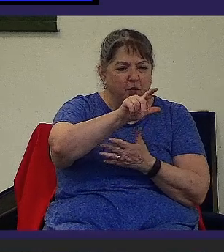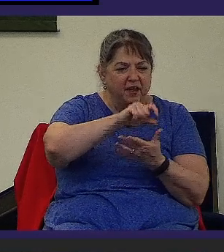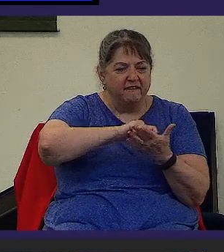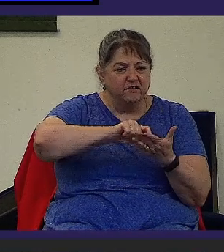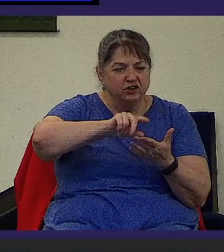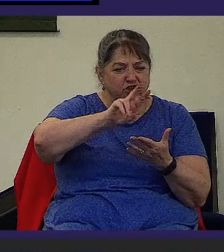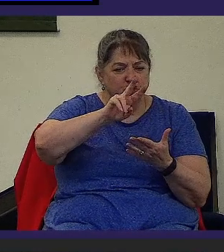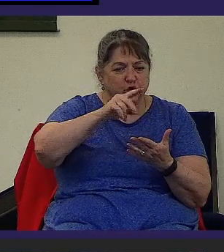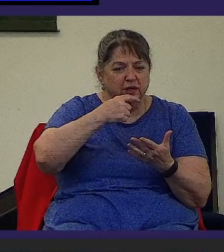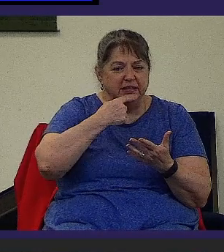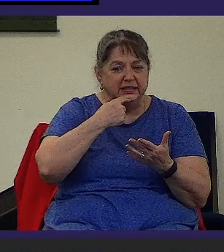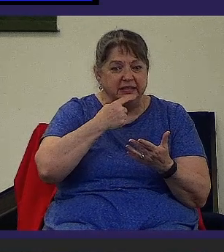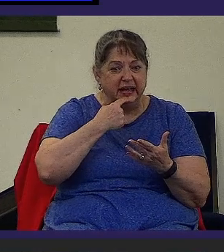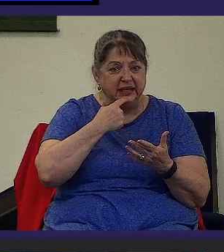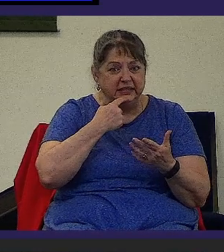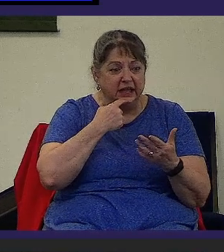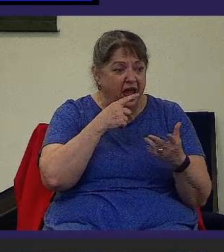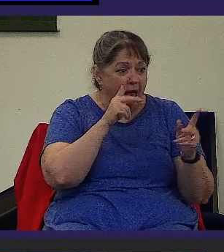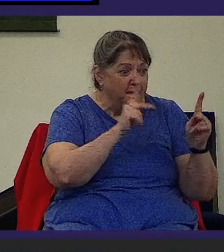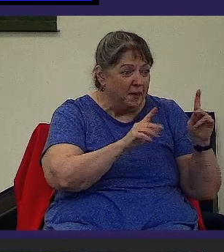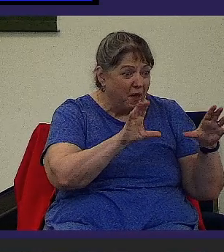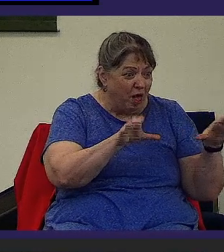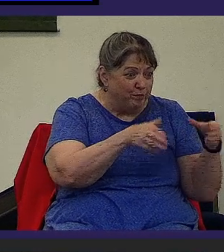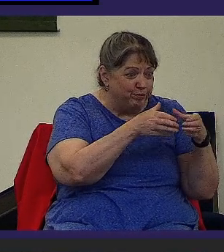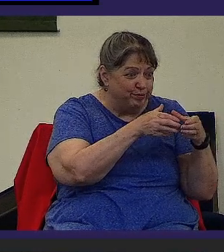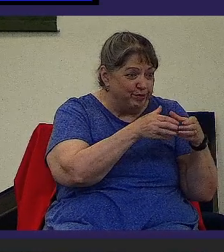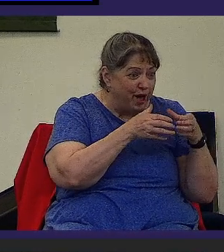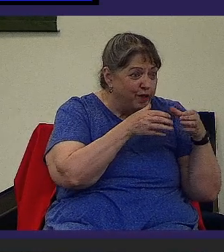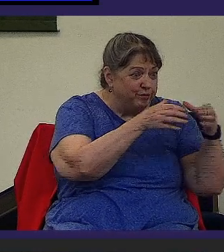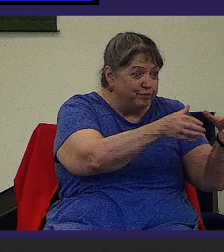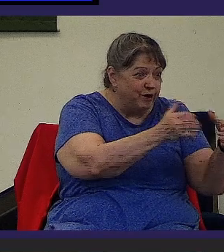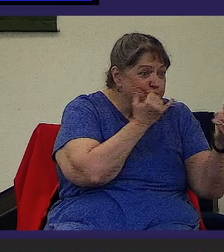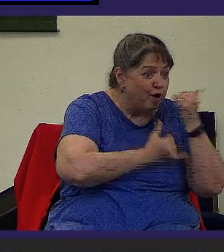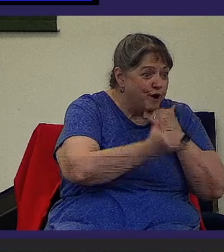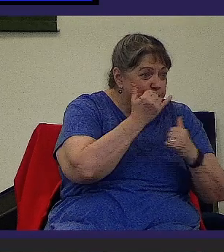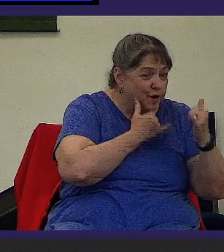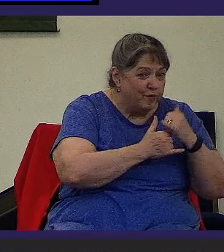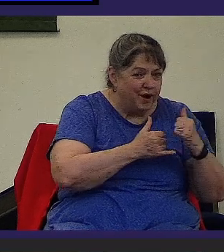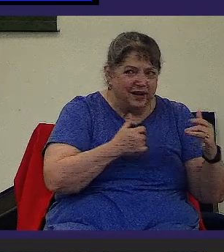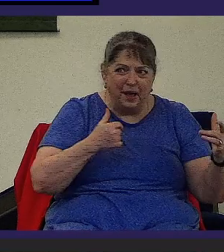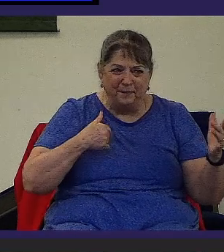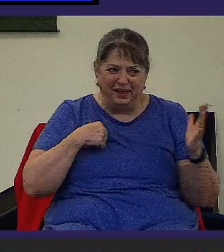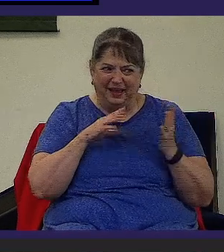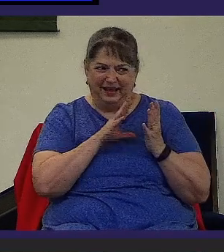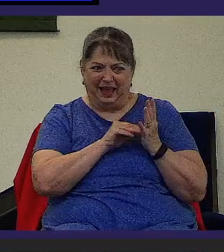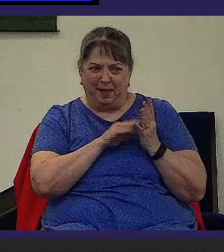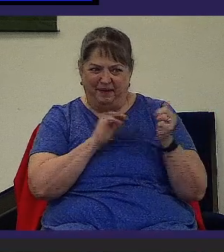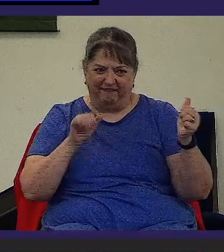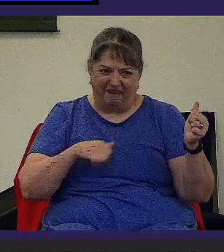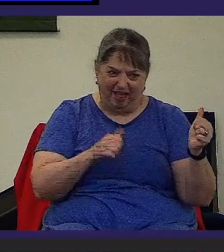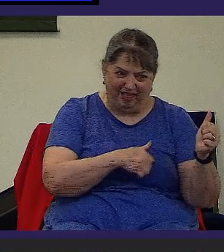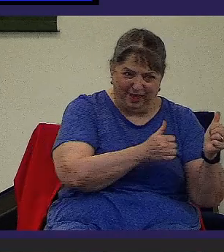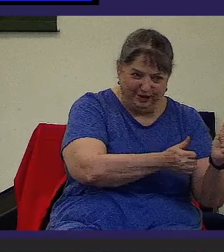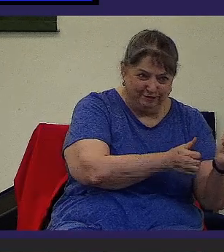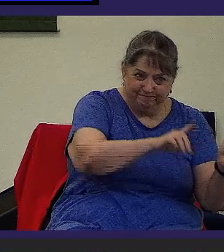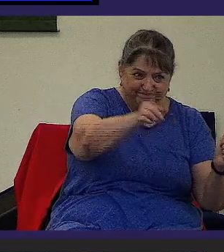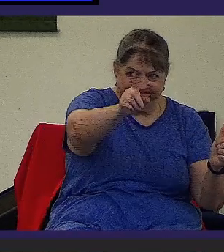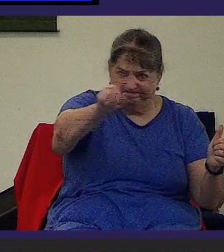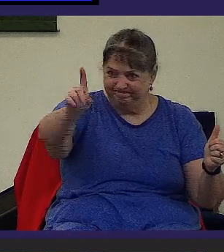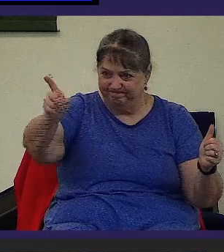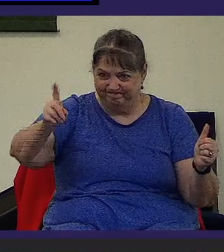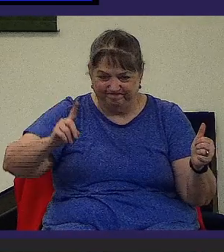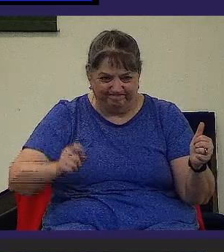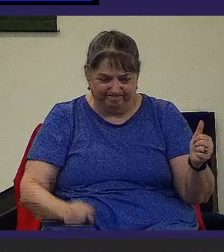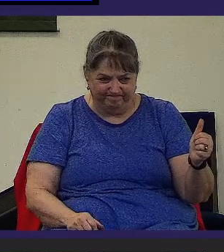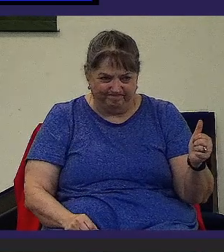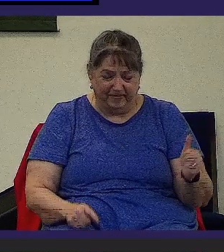crowd in doing wrong watch the people do not follow the crowd in doing wrong first